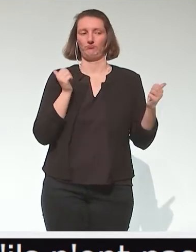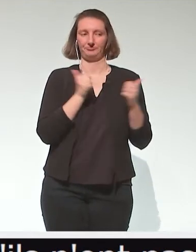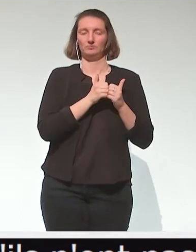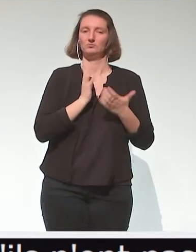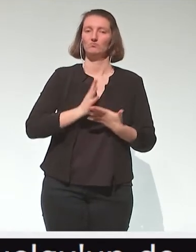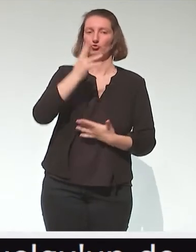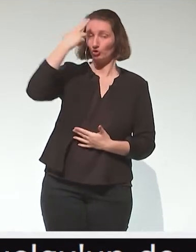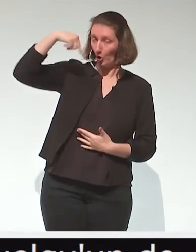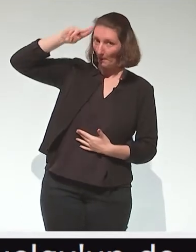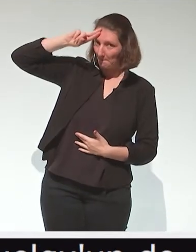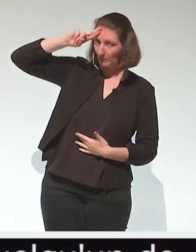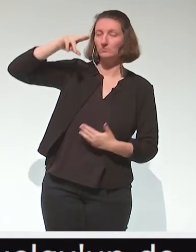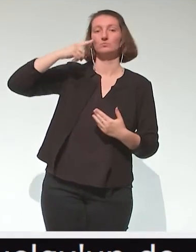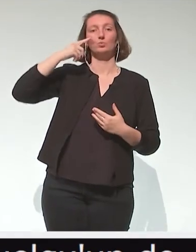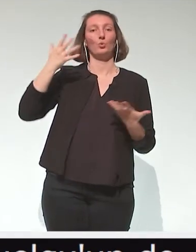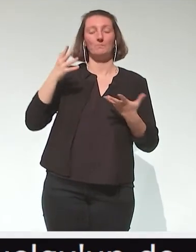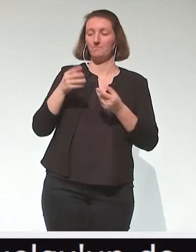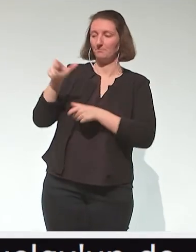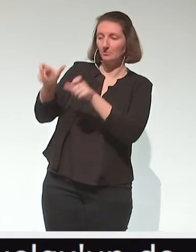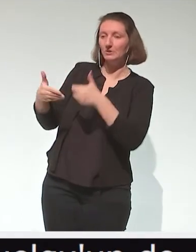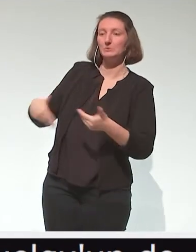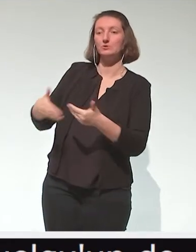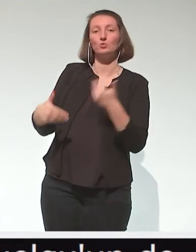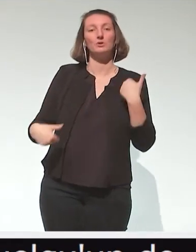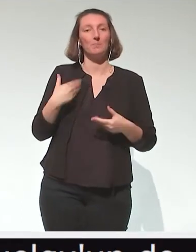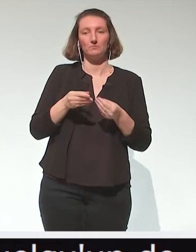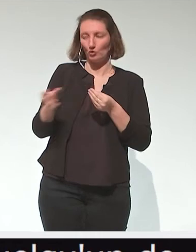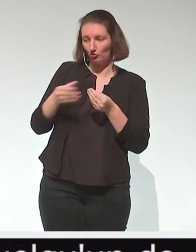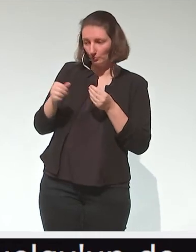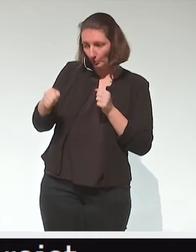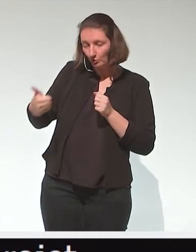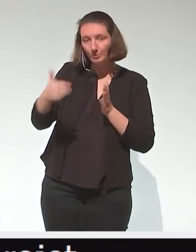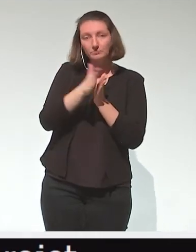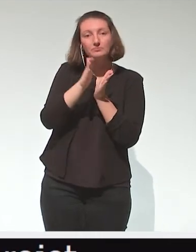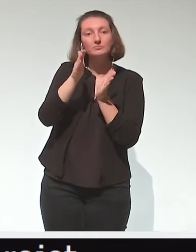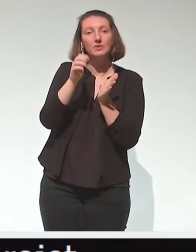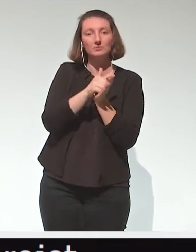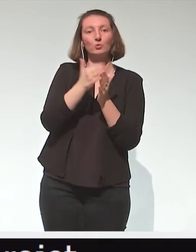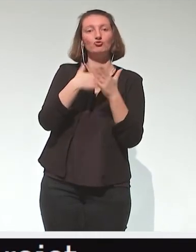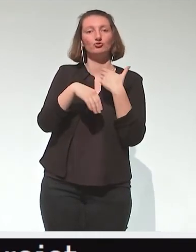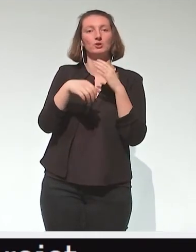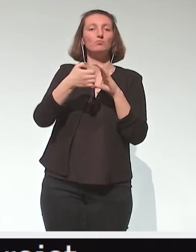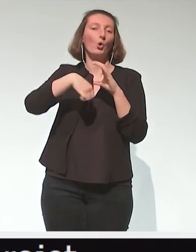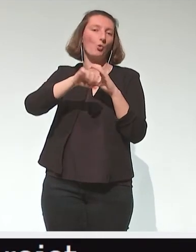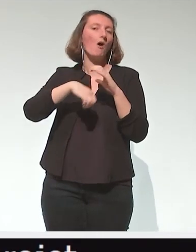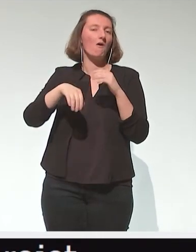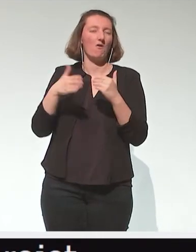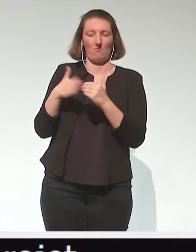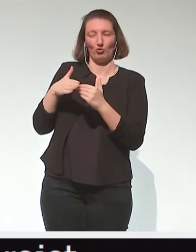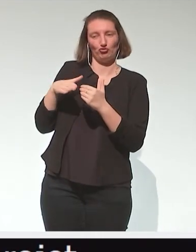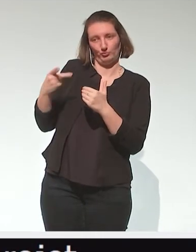employment office. They go to a mediation plan. We find a job for